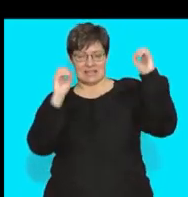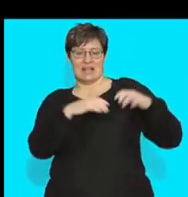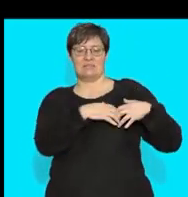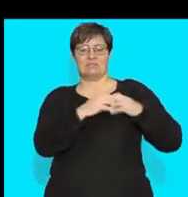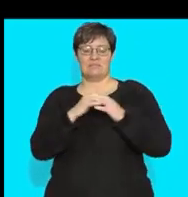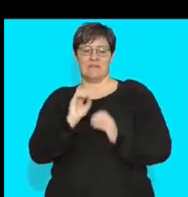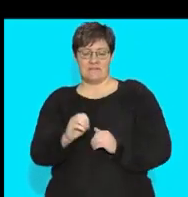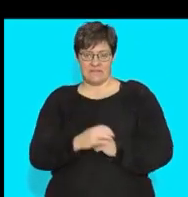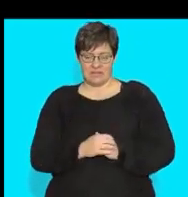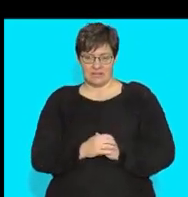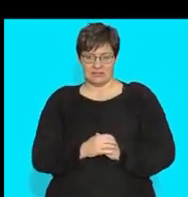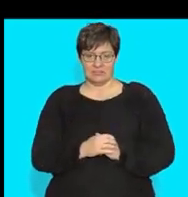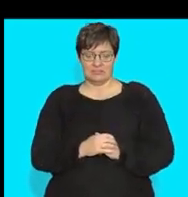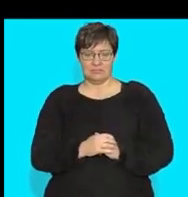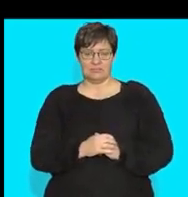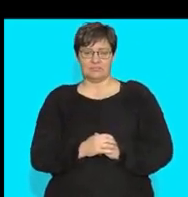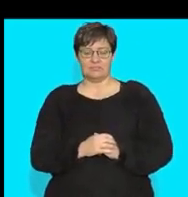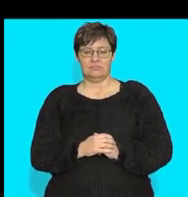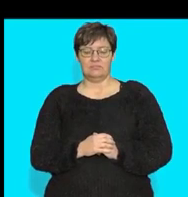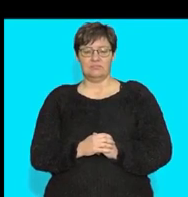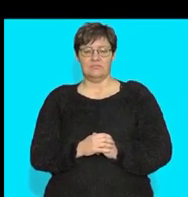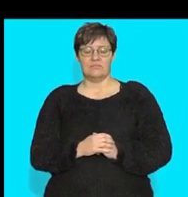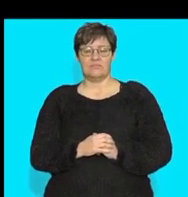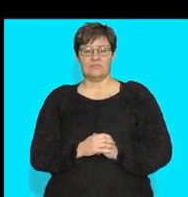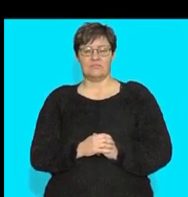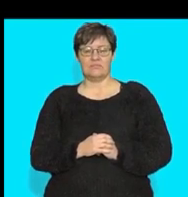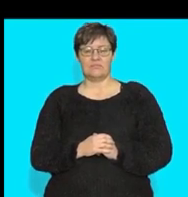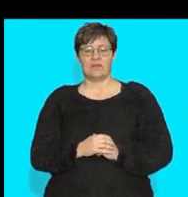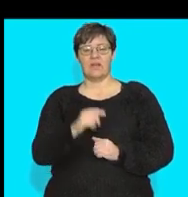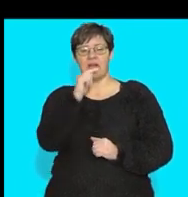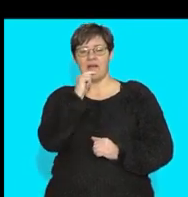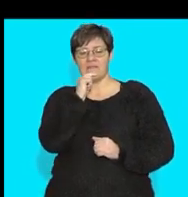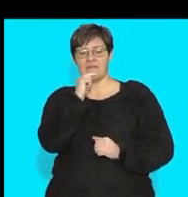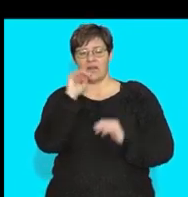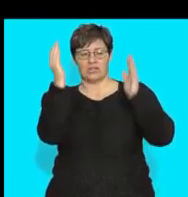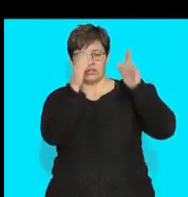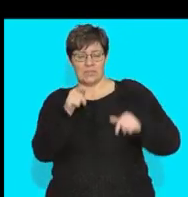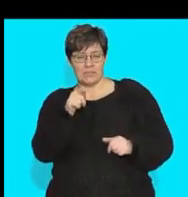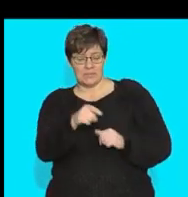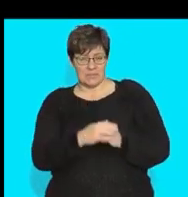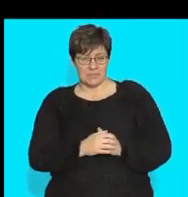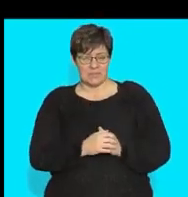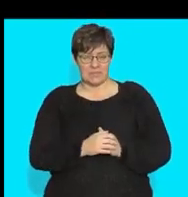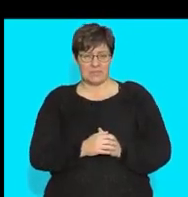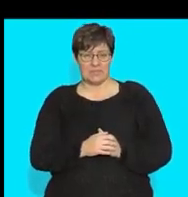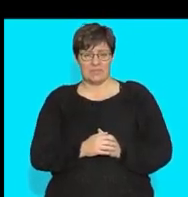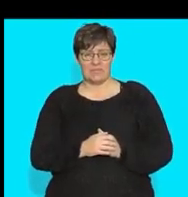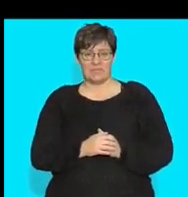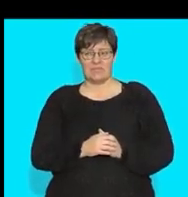so if I had to draw something, right, you'll see I've got this little shape,